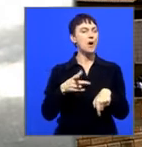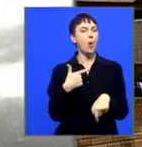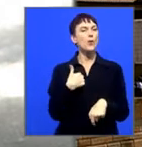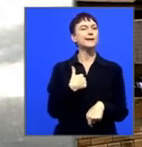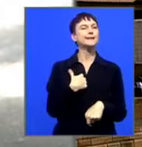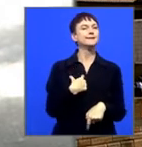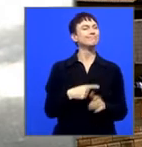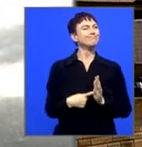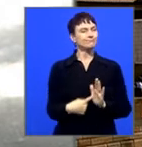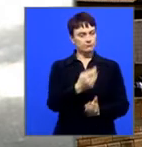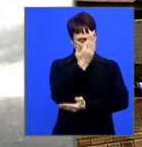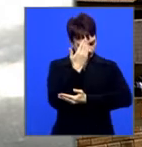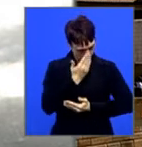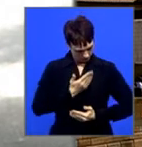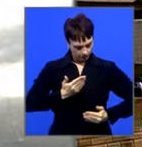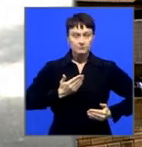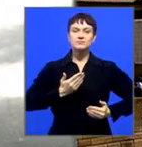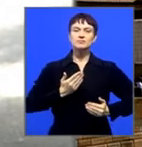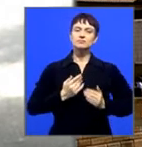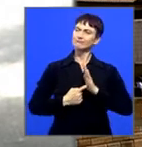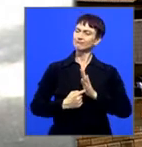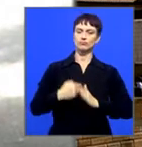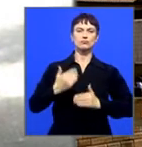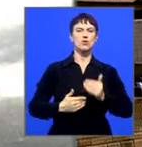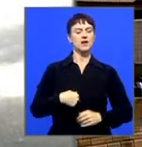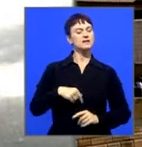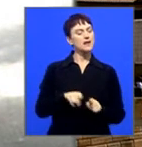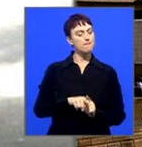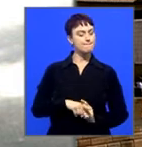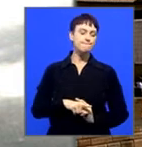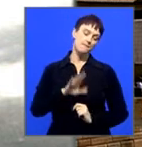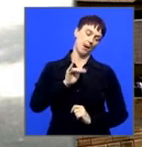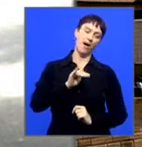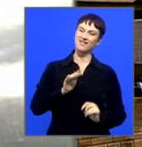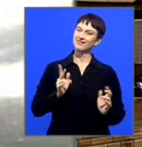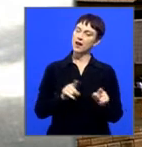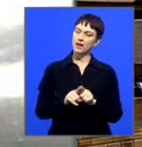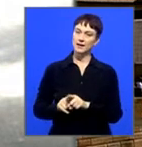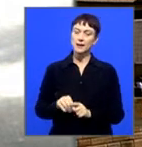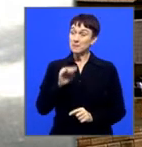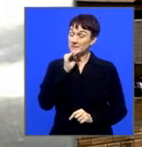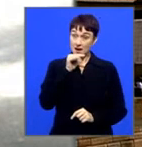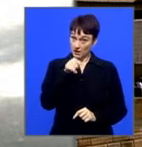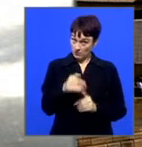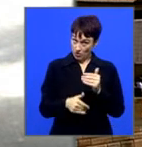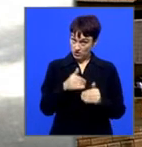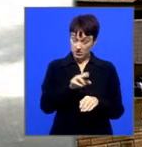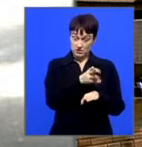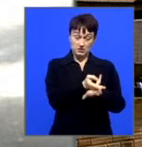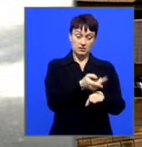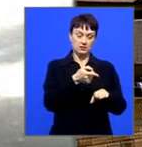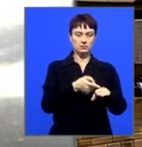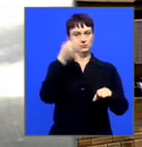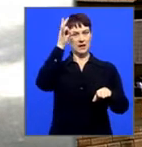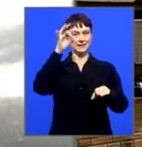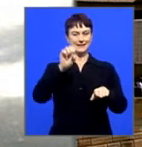honor the whole processes. Right. So this process of, lying in state is something very new to South Africans.